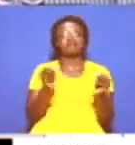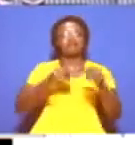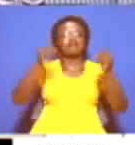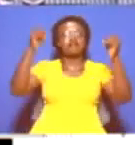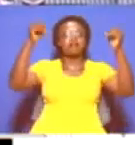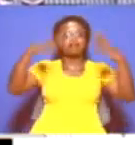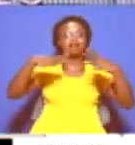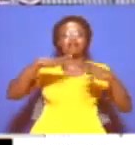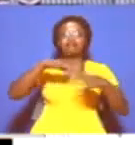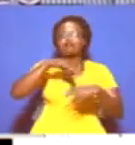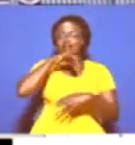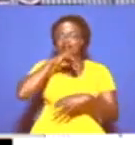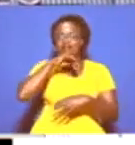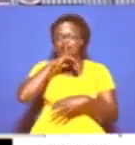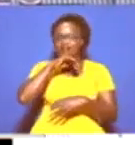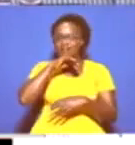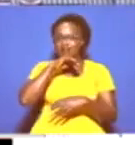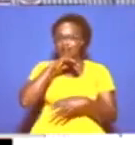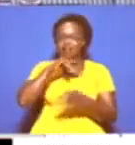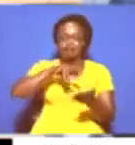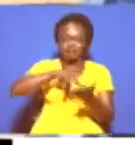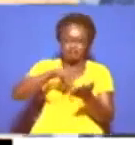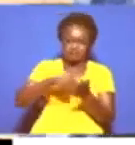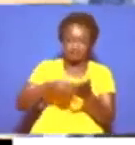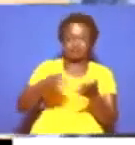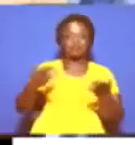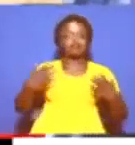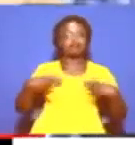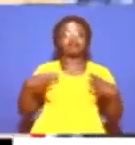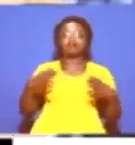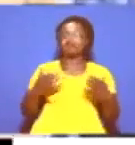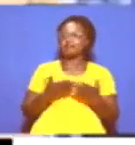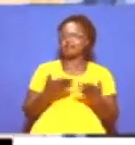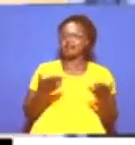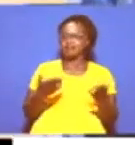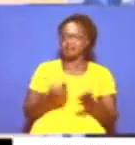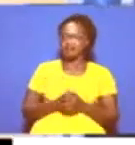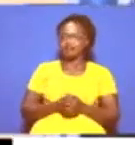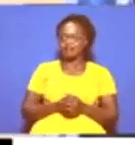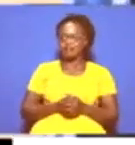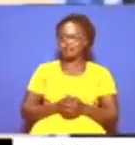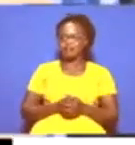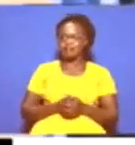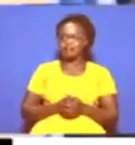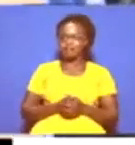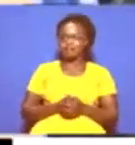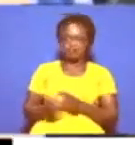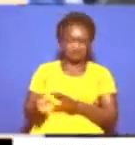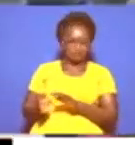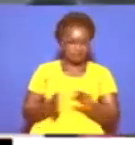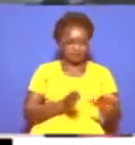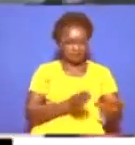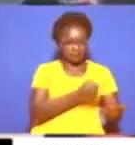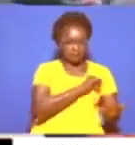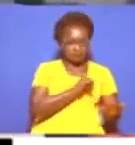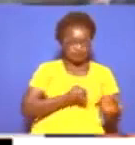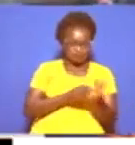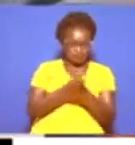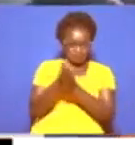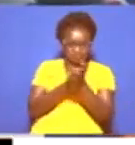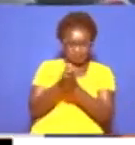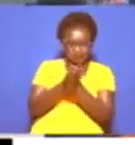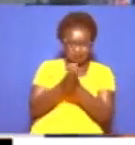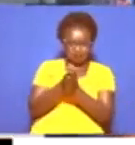that Baba is a project of the people. Thank you very much, Chairman. Yes. Also, a senatorial aspirant and Amani